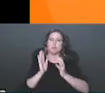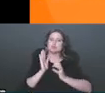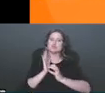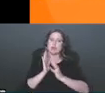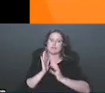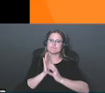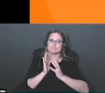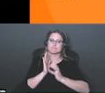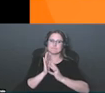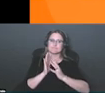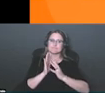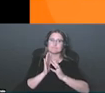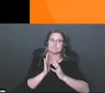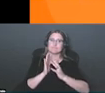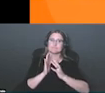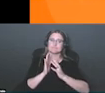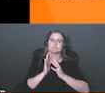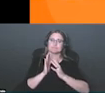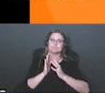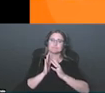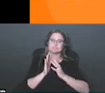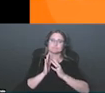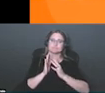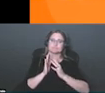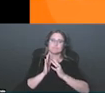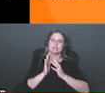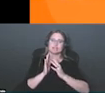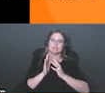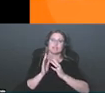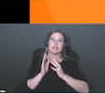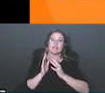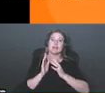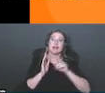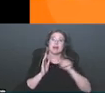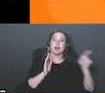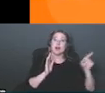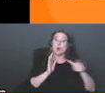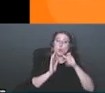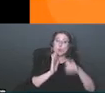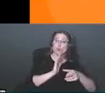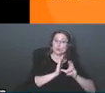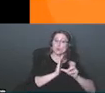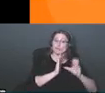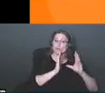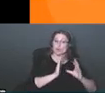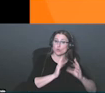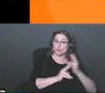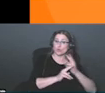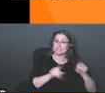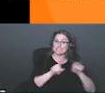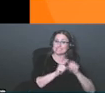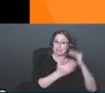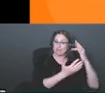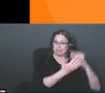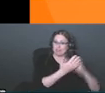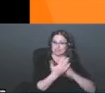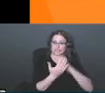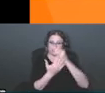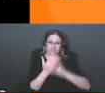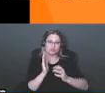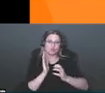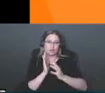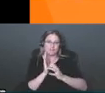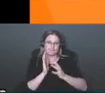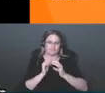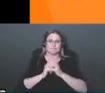and that's going to be the same list that the reviewer uses. With online applications, what I do is